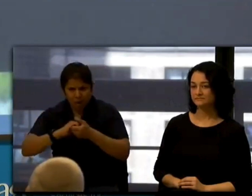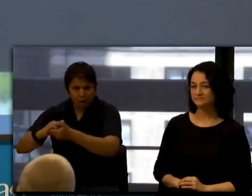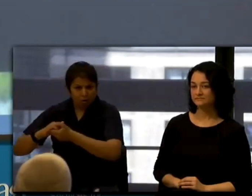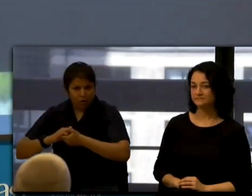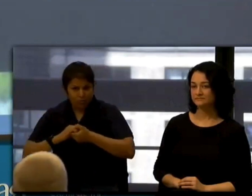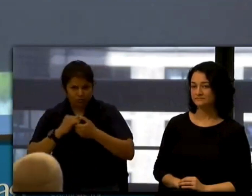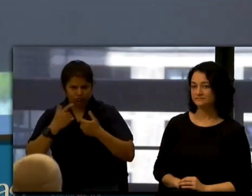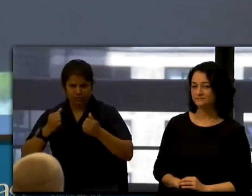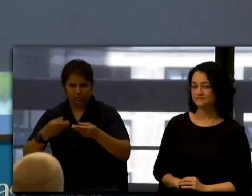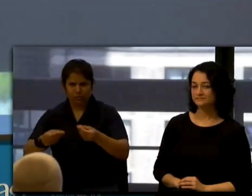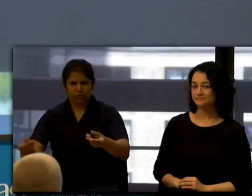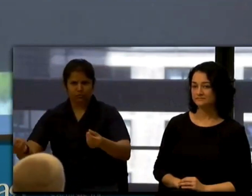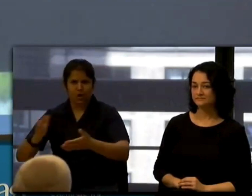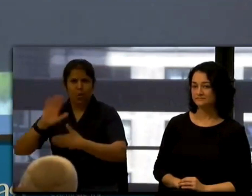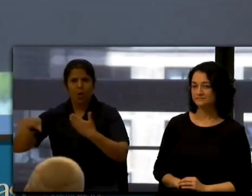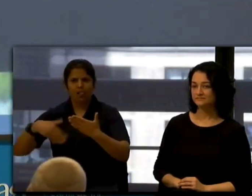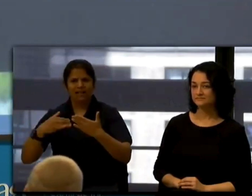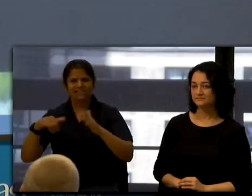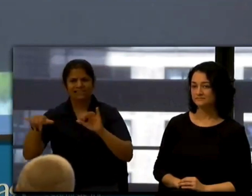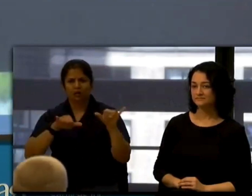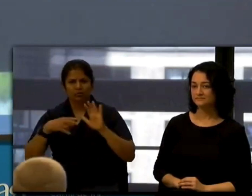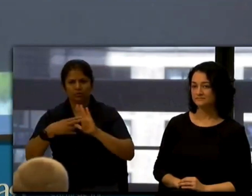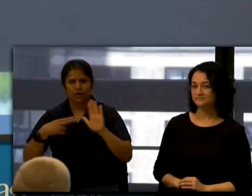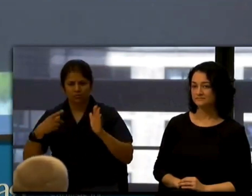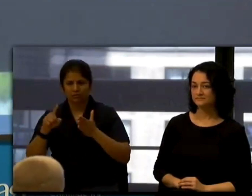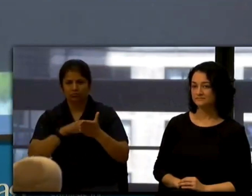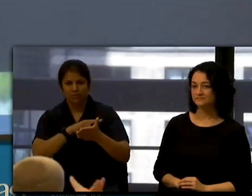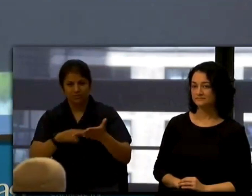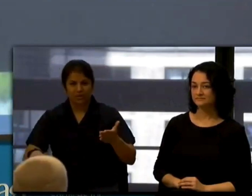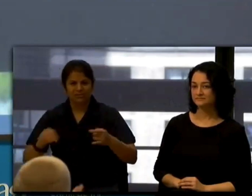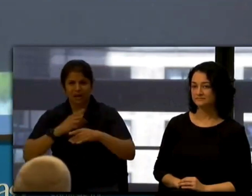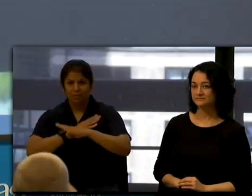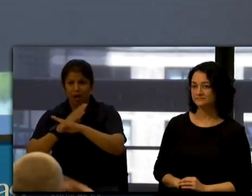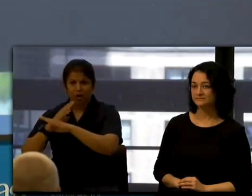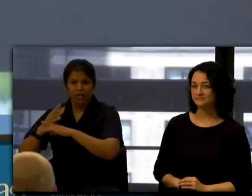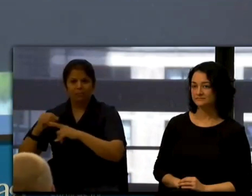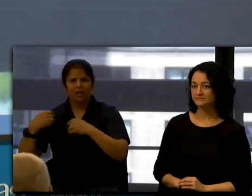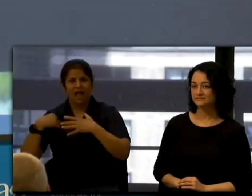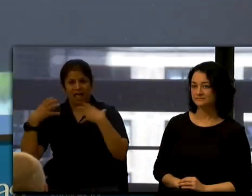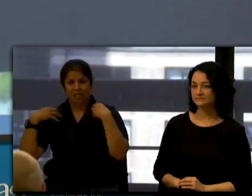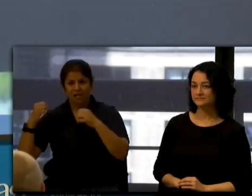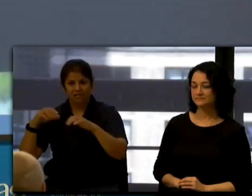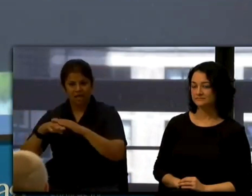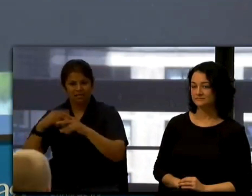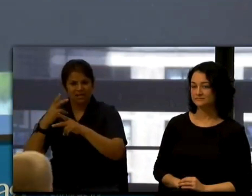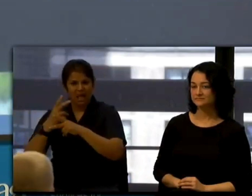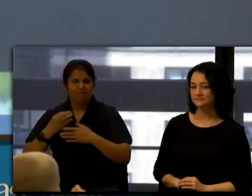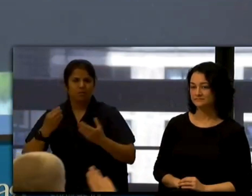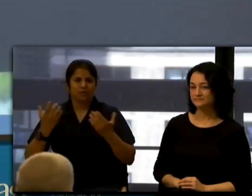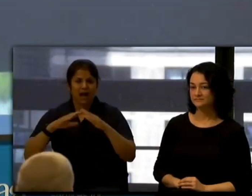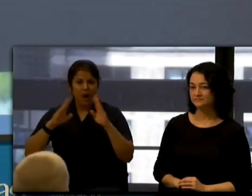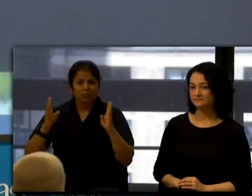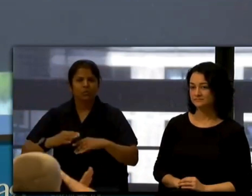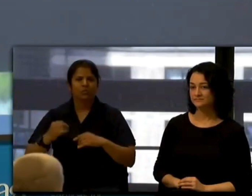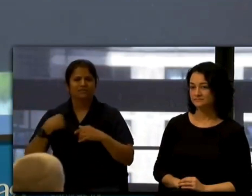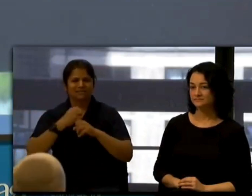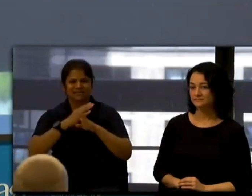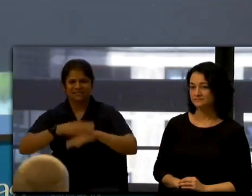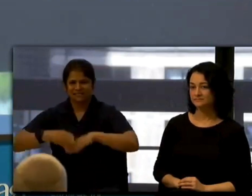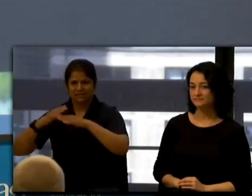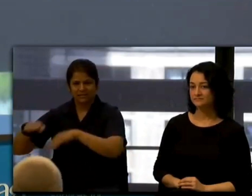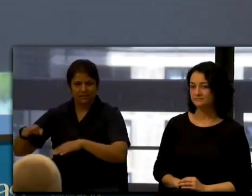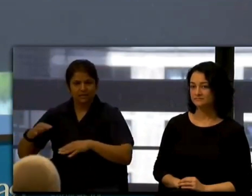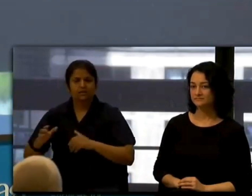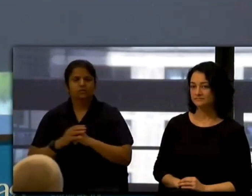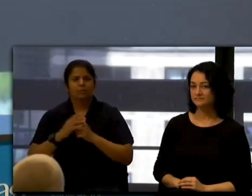and work to remove barriers to accessing healthcare, housing, and other critical community services. At